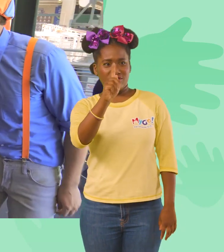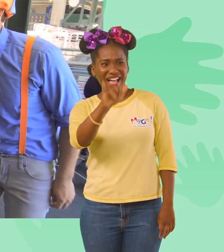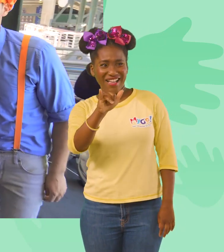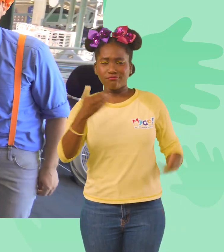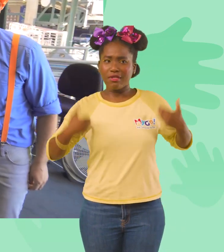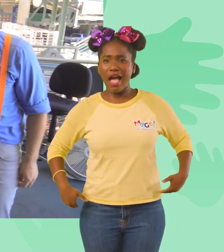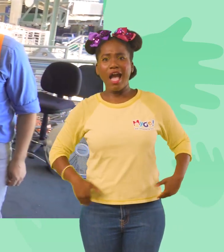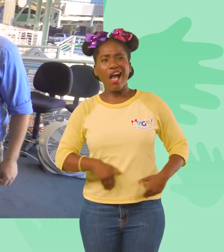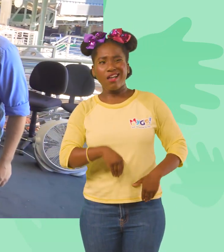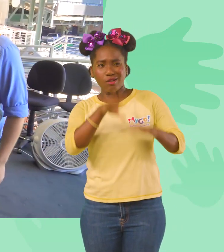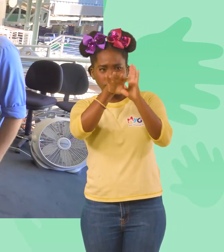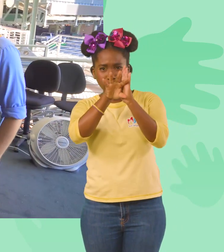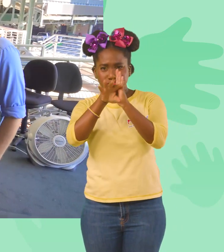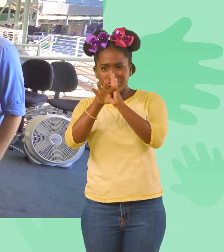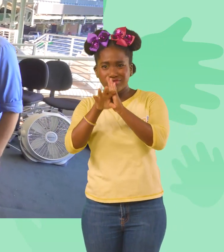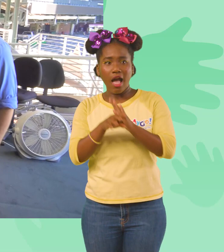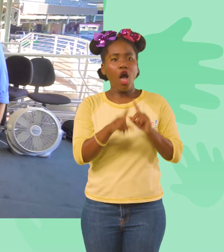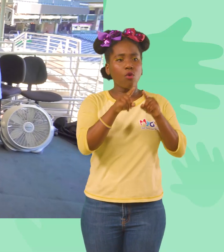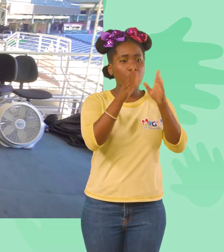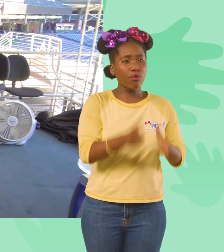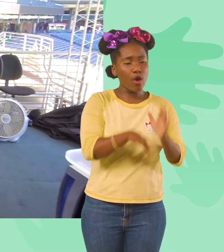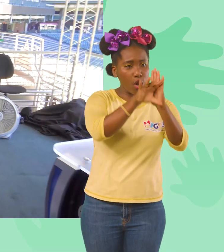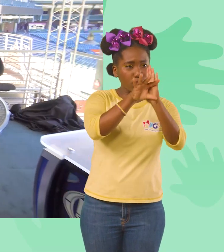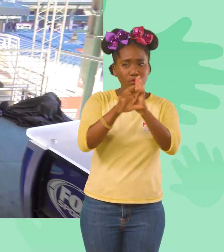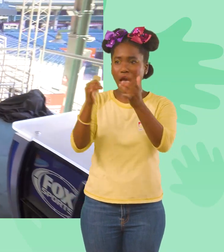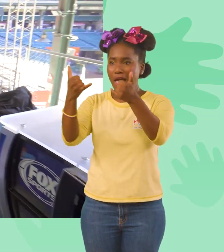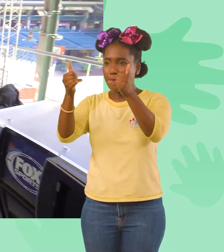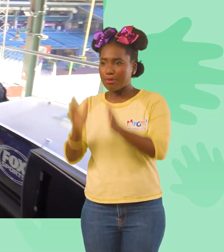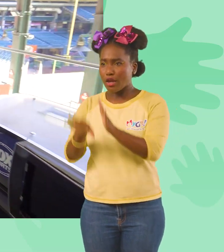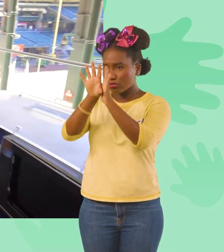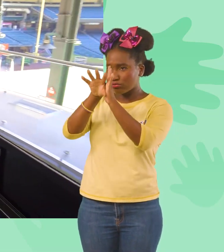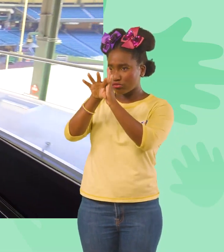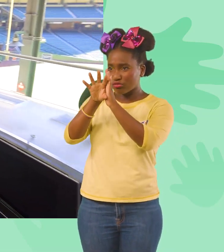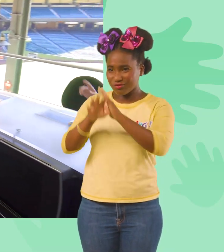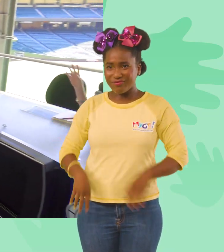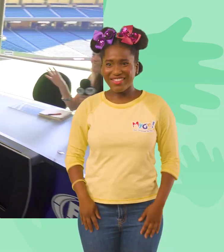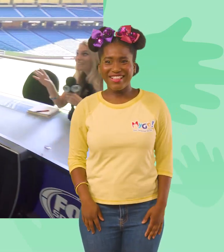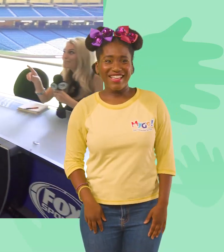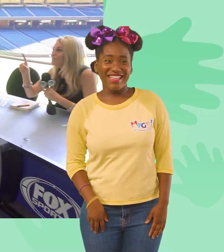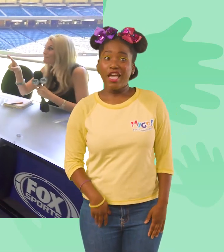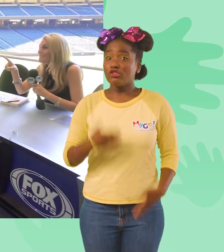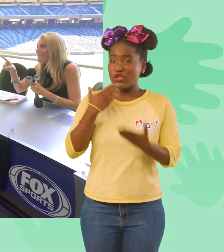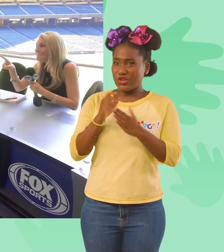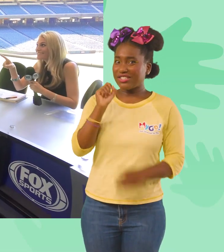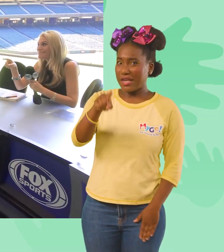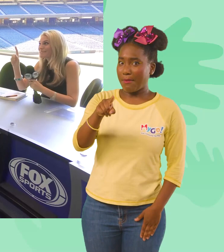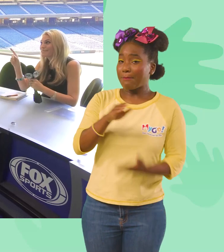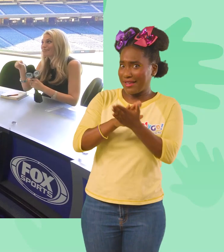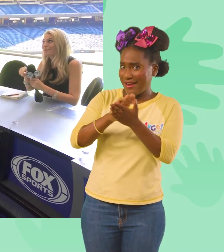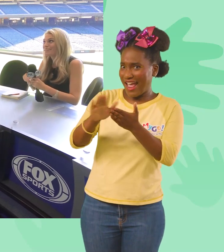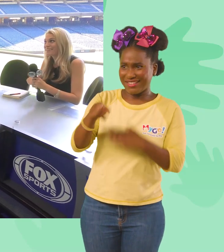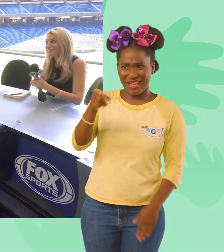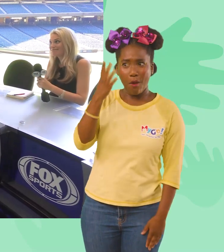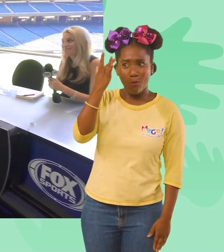a cameraman. Ooh. I take videos of Kate and I take videos of the players when they're playing. Oh, really? Here's a little tip. Be really nice to them